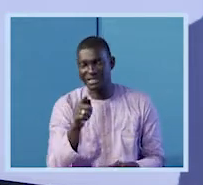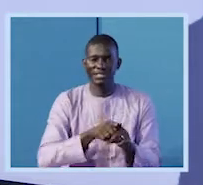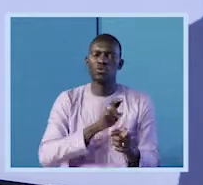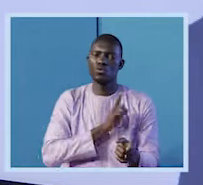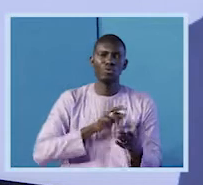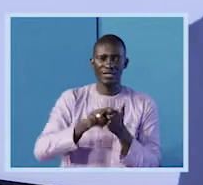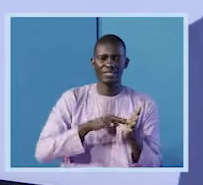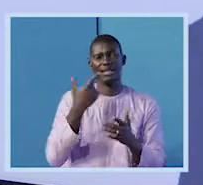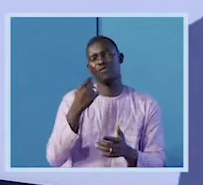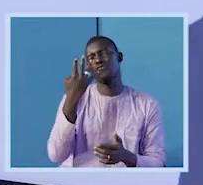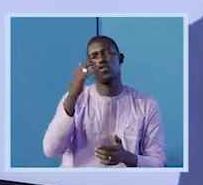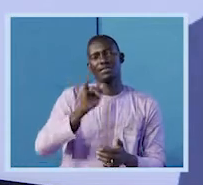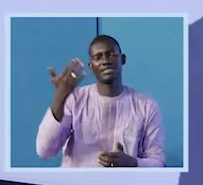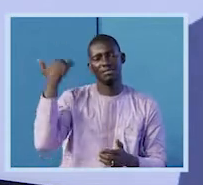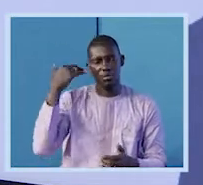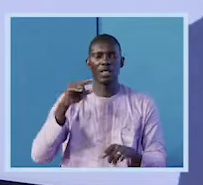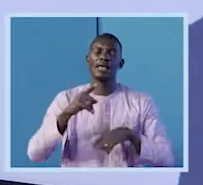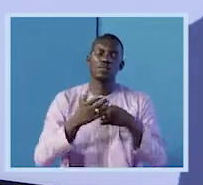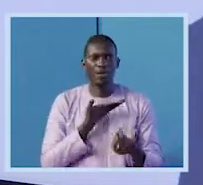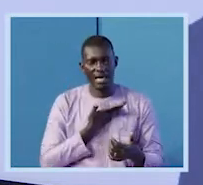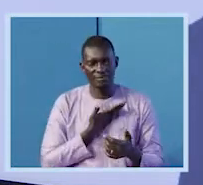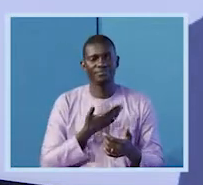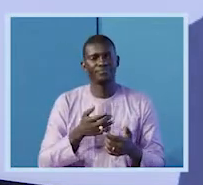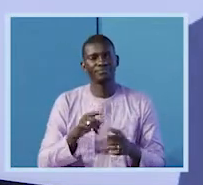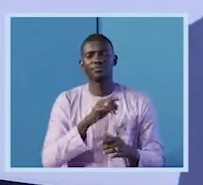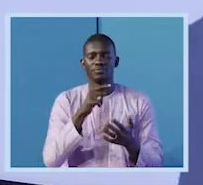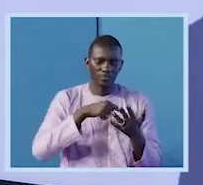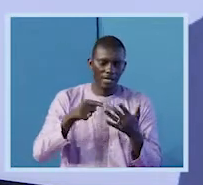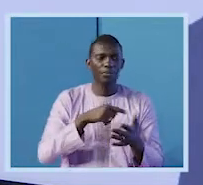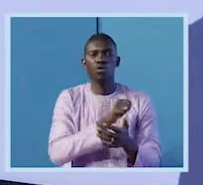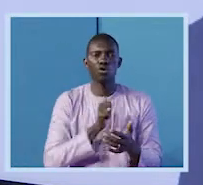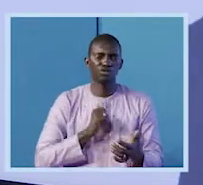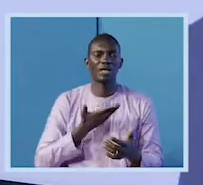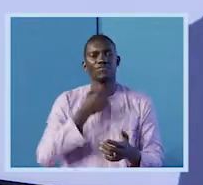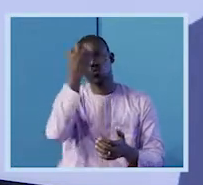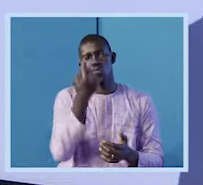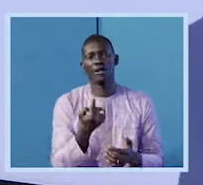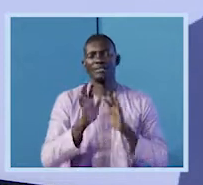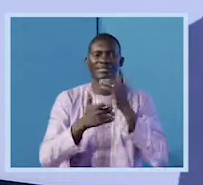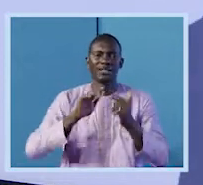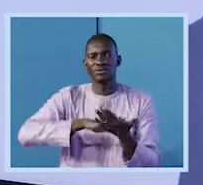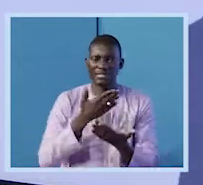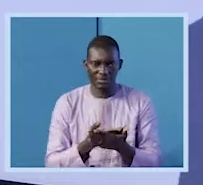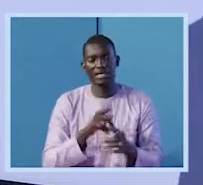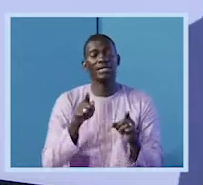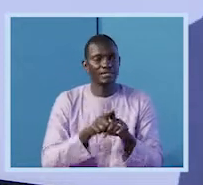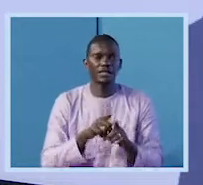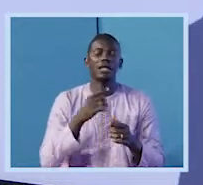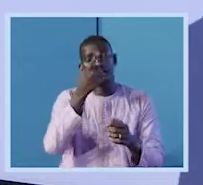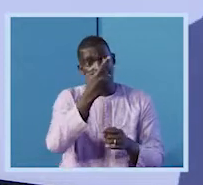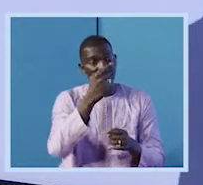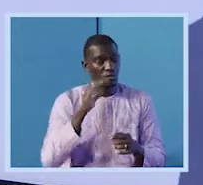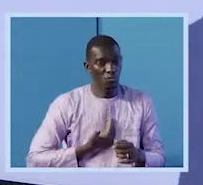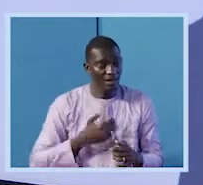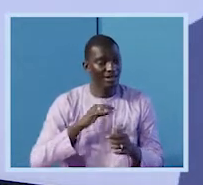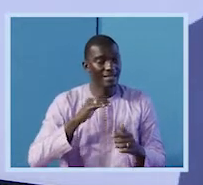4 years ago, and then we have among us we have only 1 female interpreter, and that female interpreter is employed